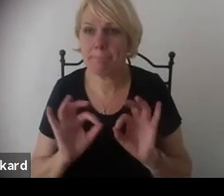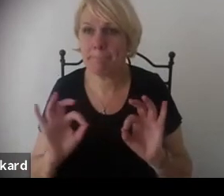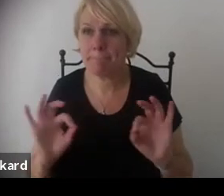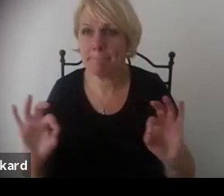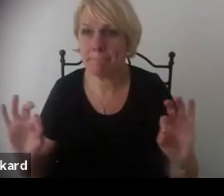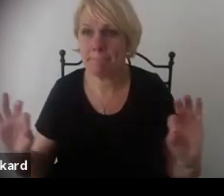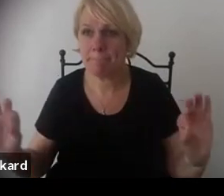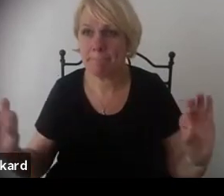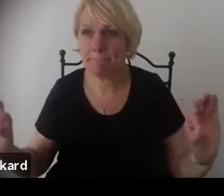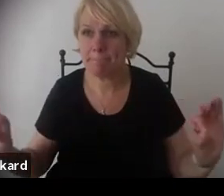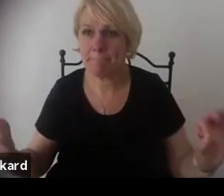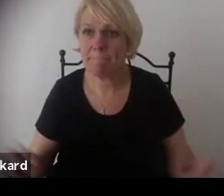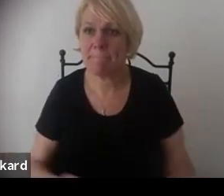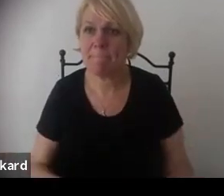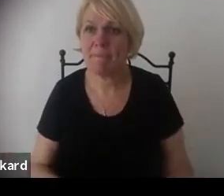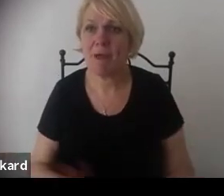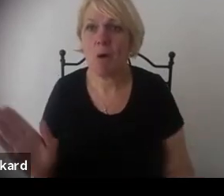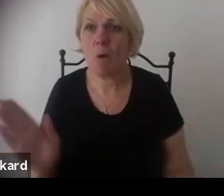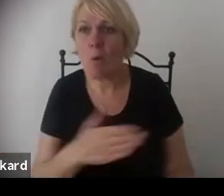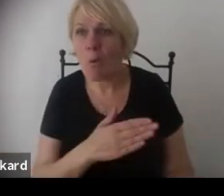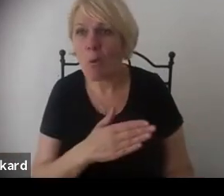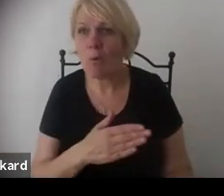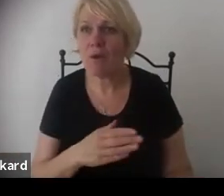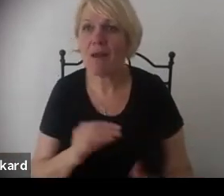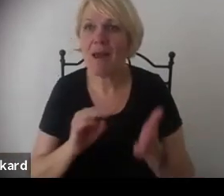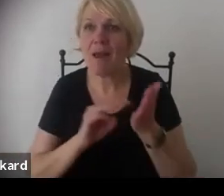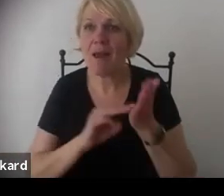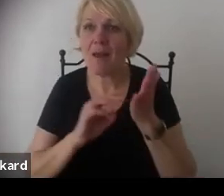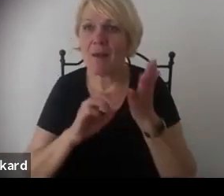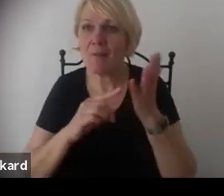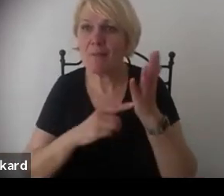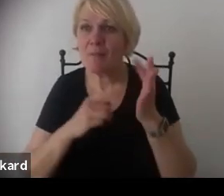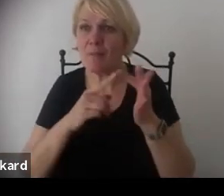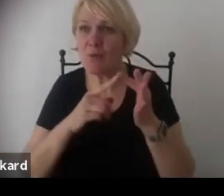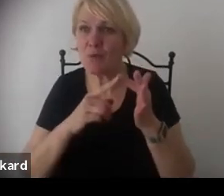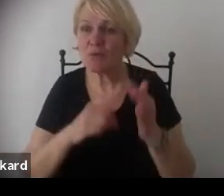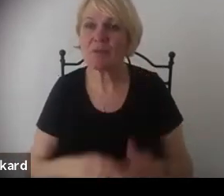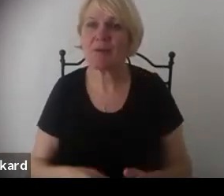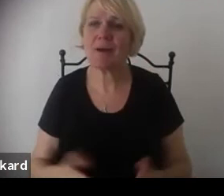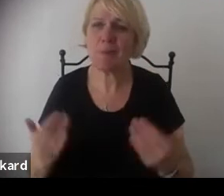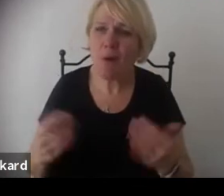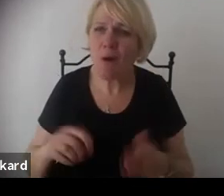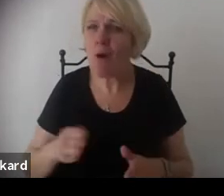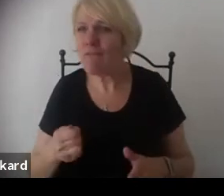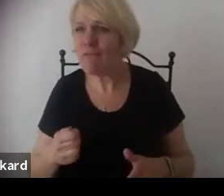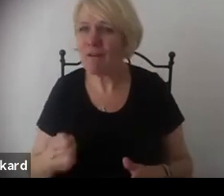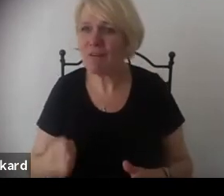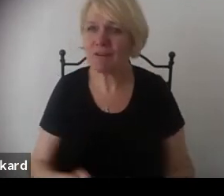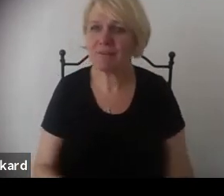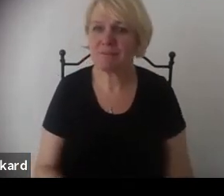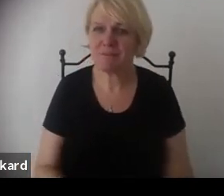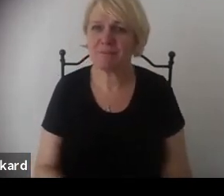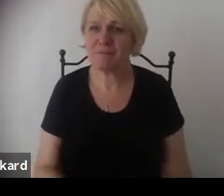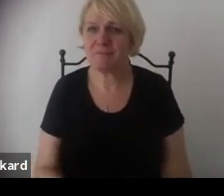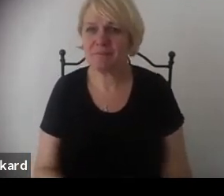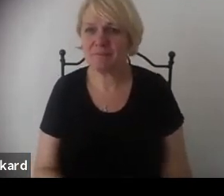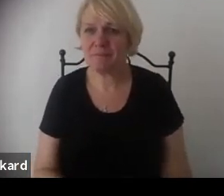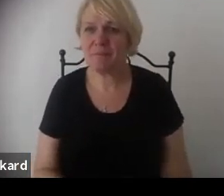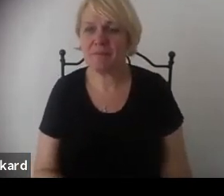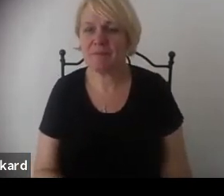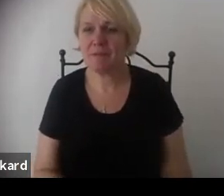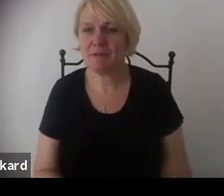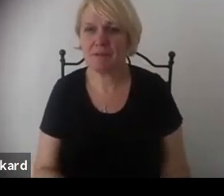Or Andrew? We're all on mute. You need to come off mute, guys. Every, can you just